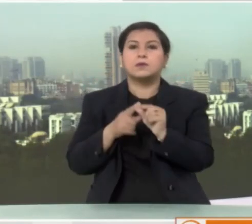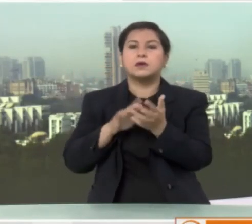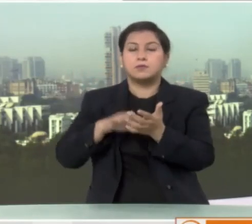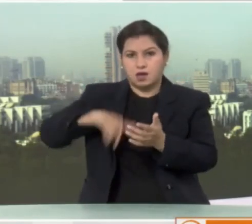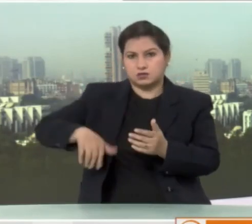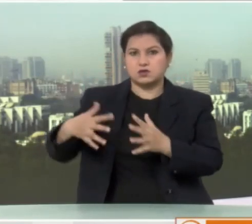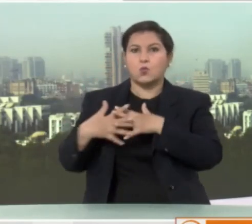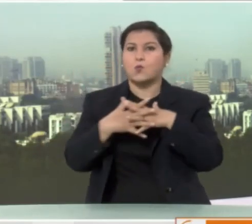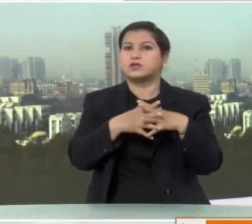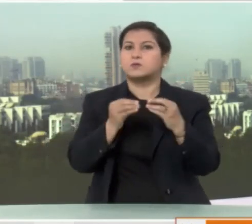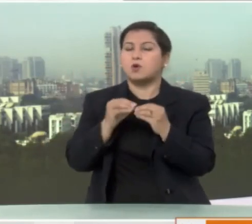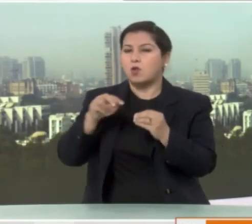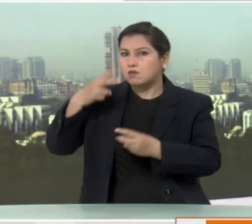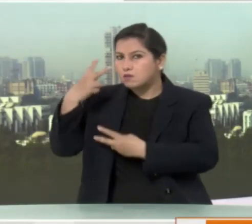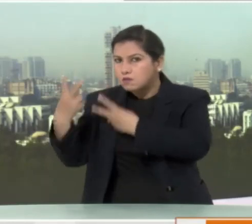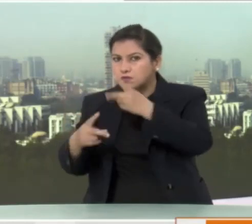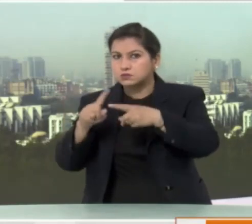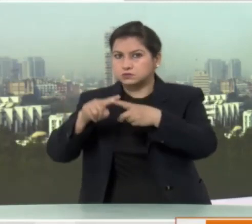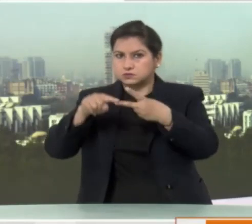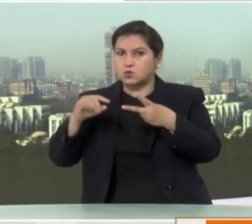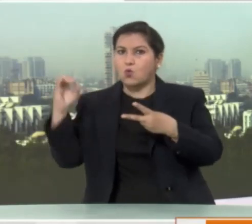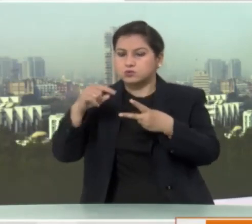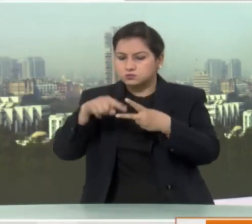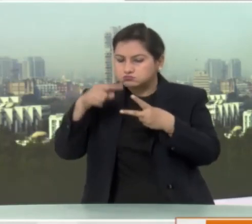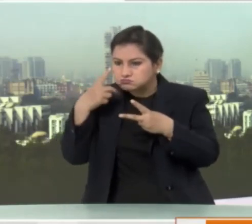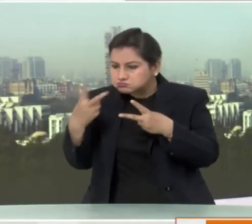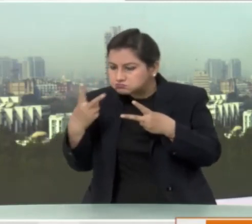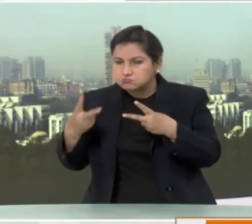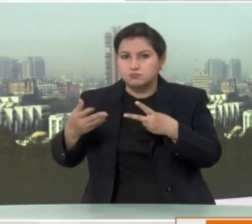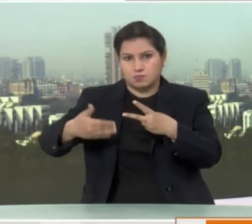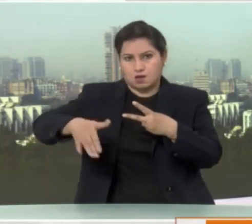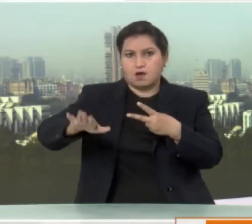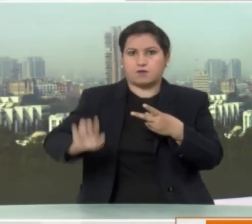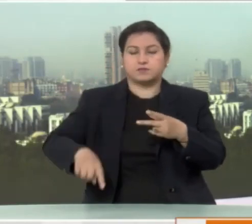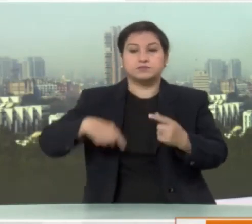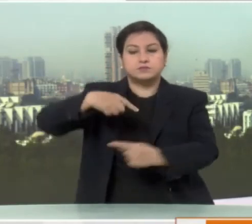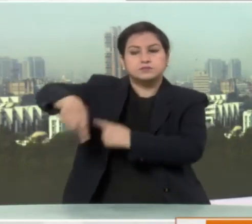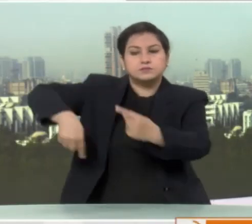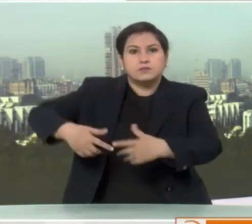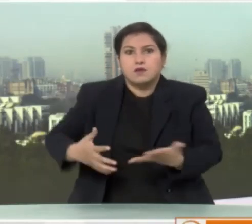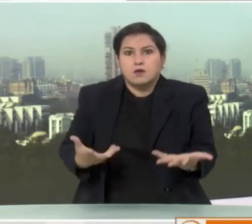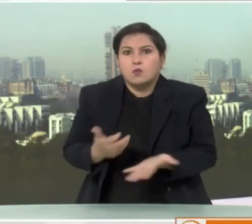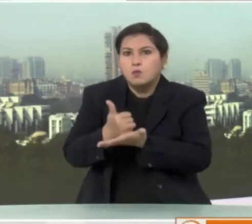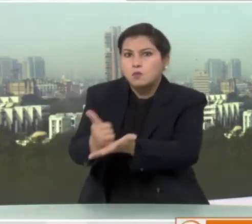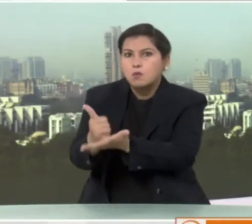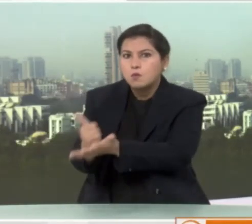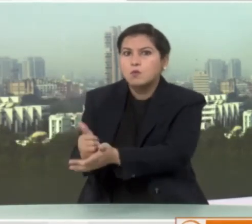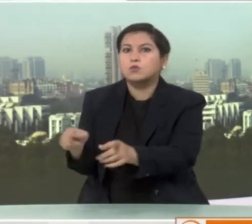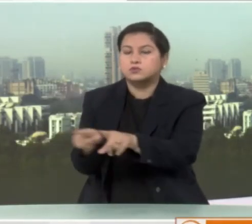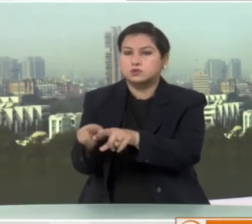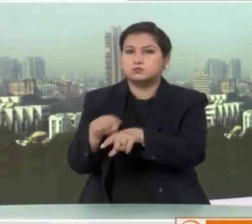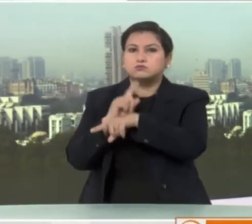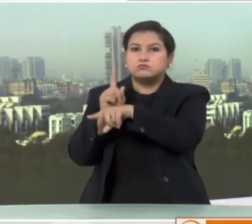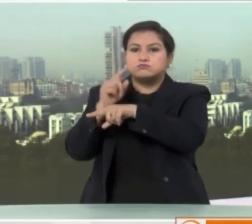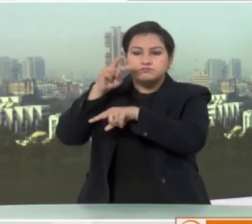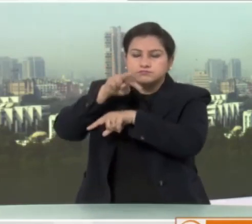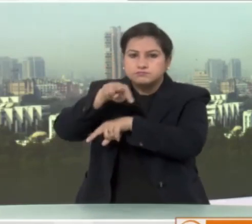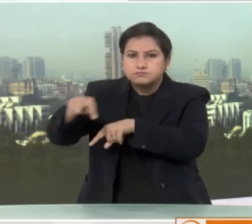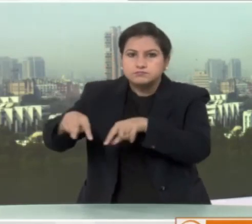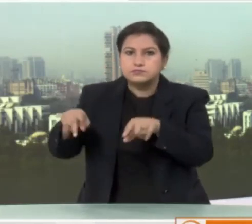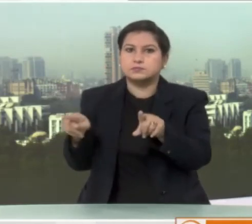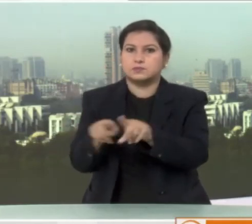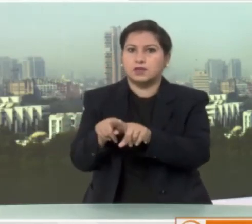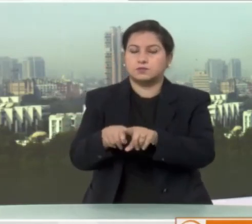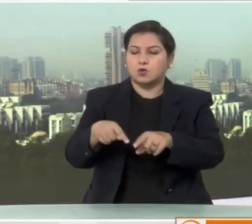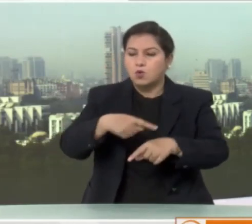to West Bengal and Odisha to take stock of the situation in the wake of Cyclone Amphan. He will conduct aerial surveys and will